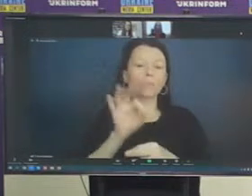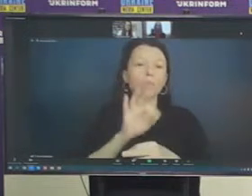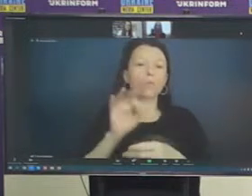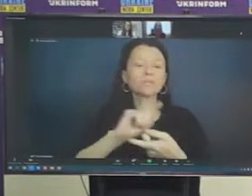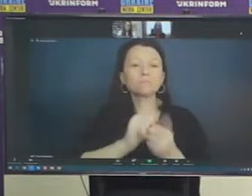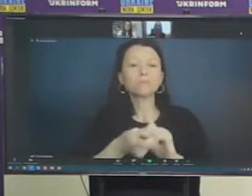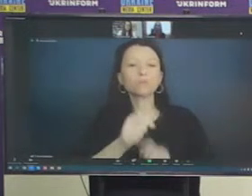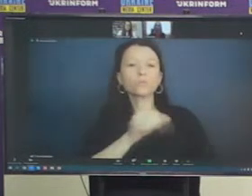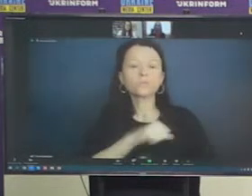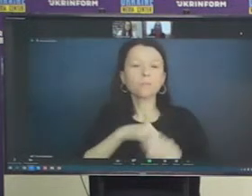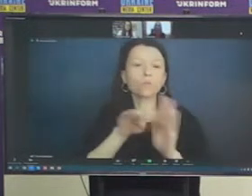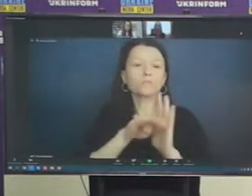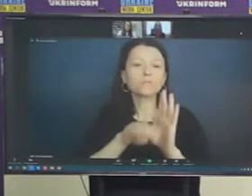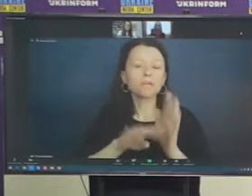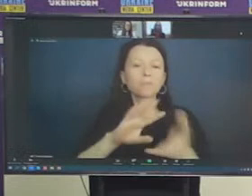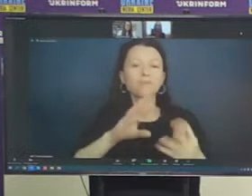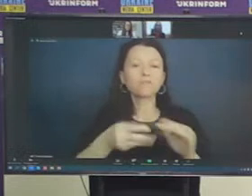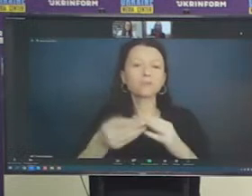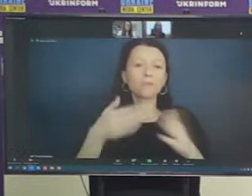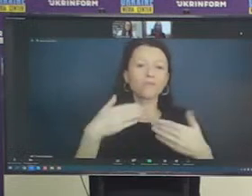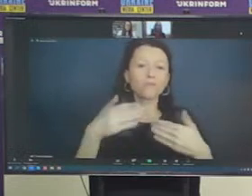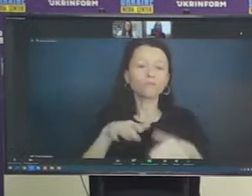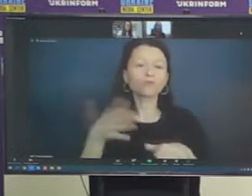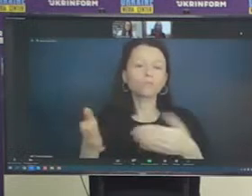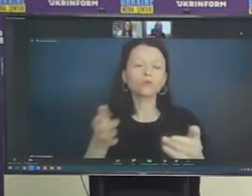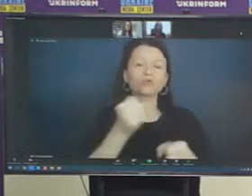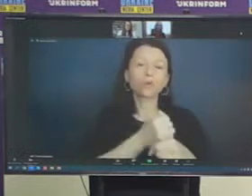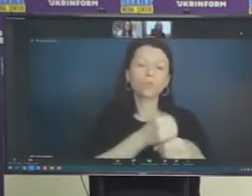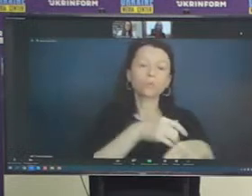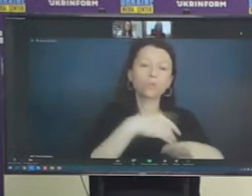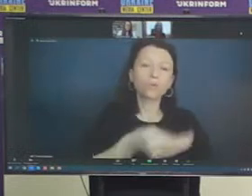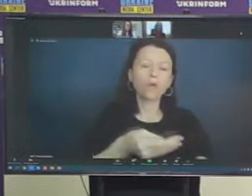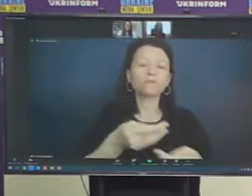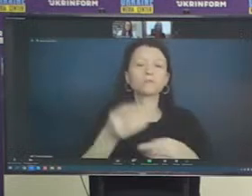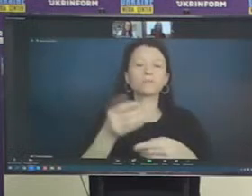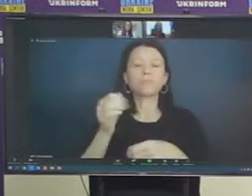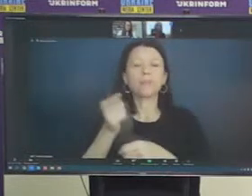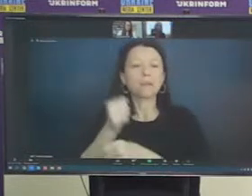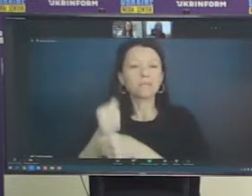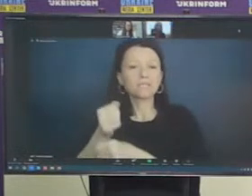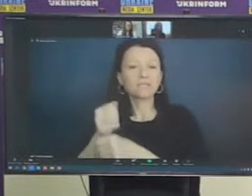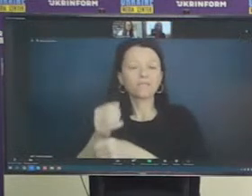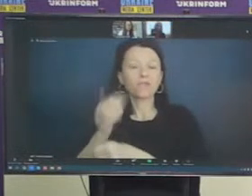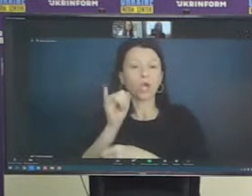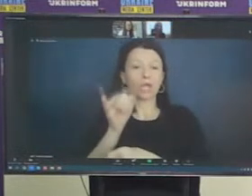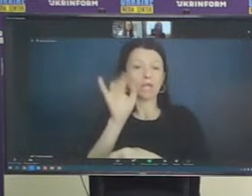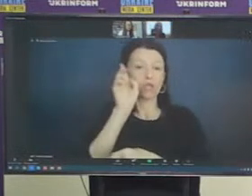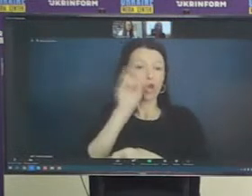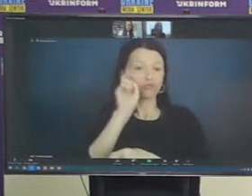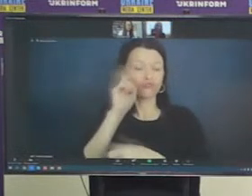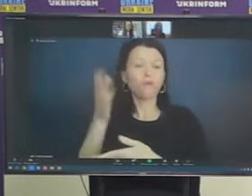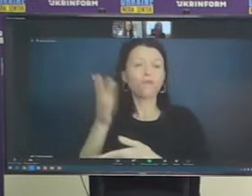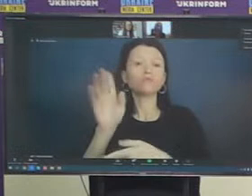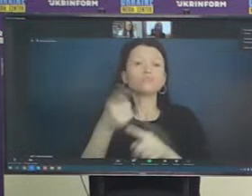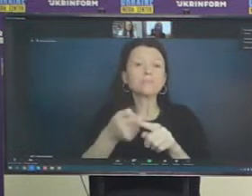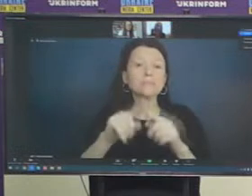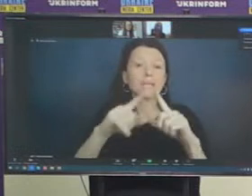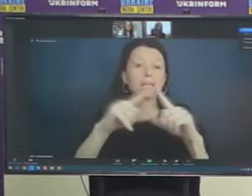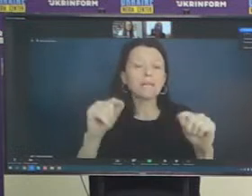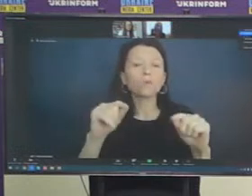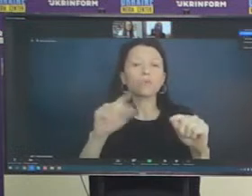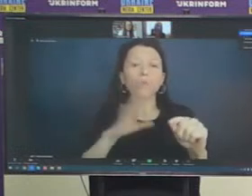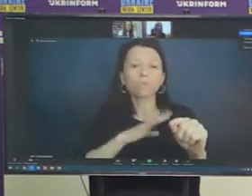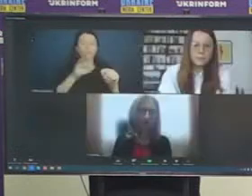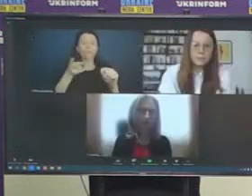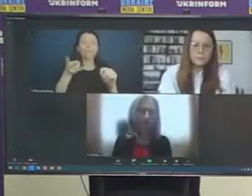you. Now, we will go online, and the floor is given to Yuliya Resenchuk, the president